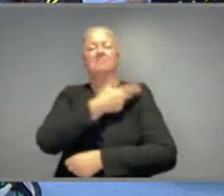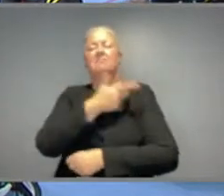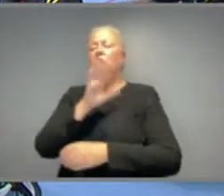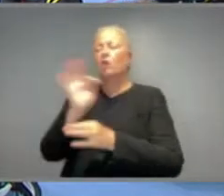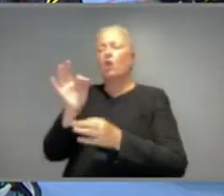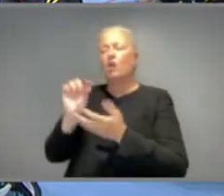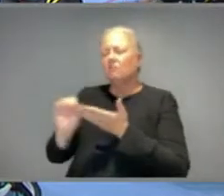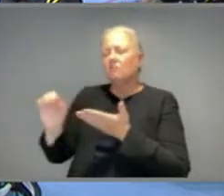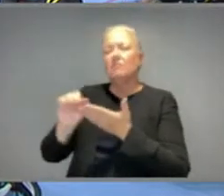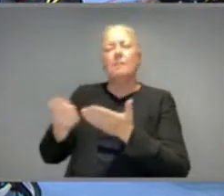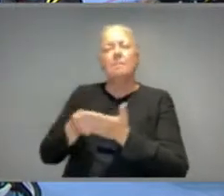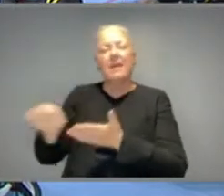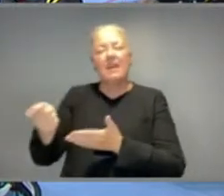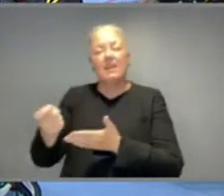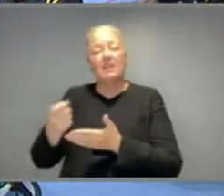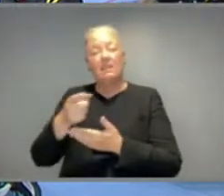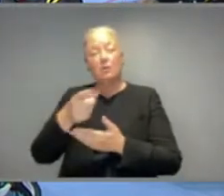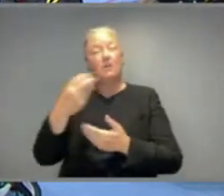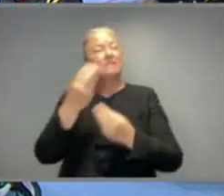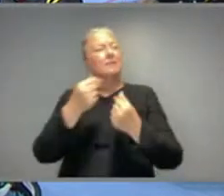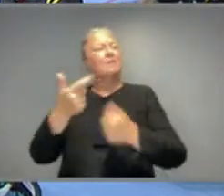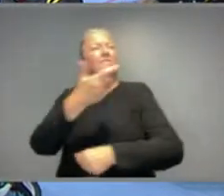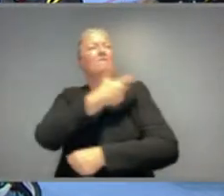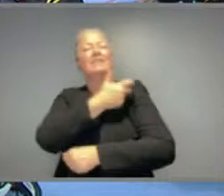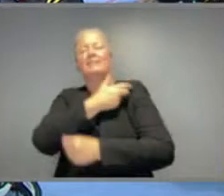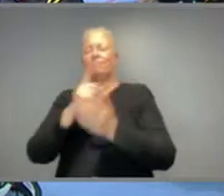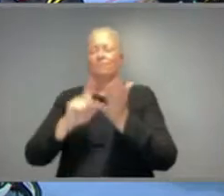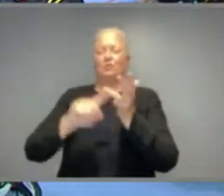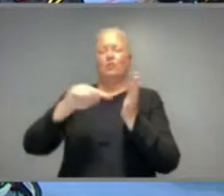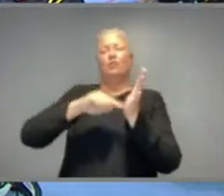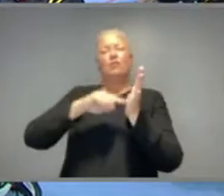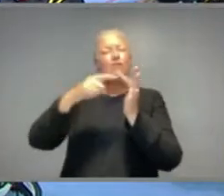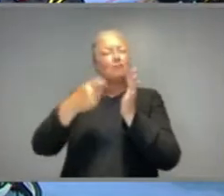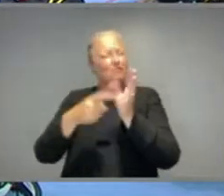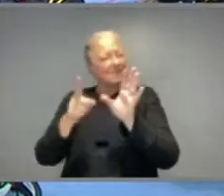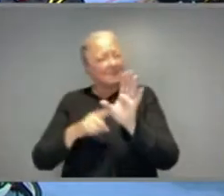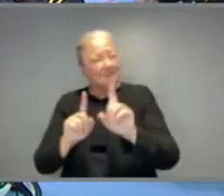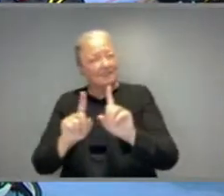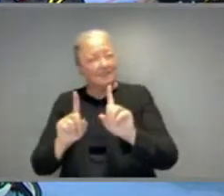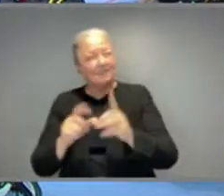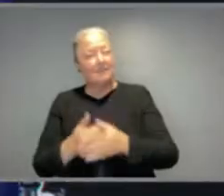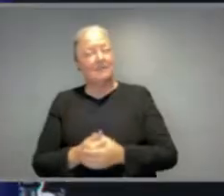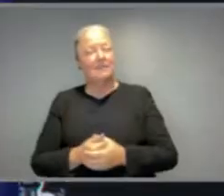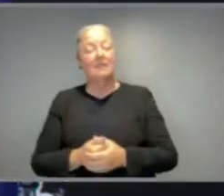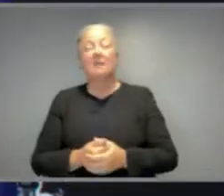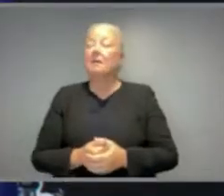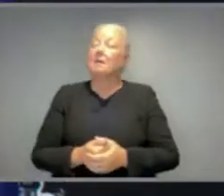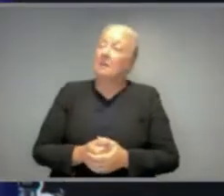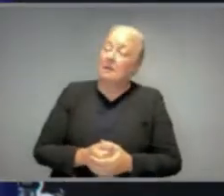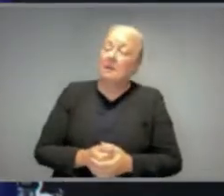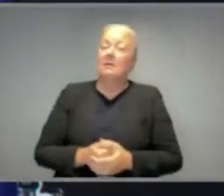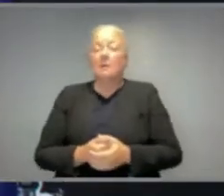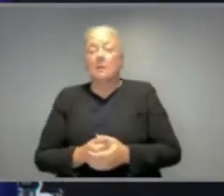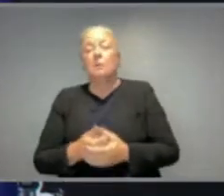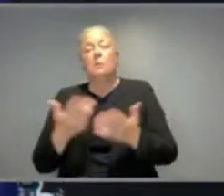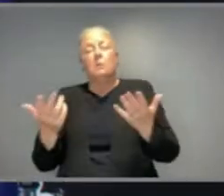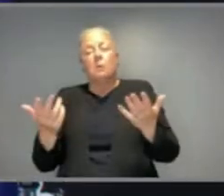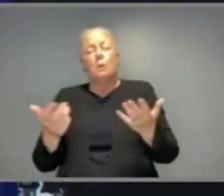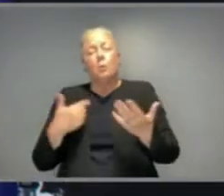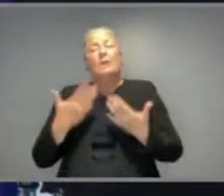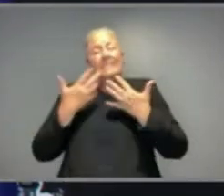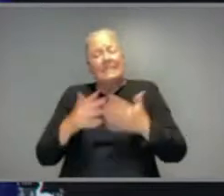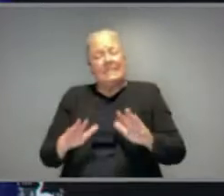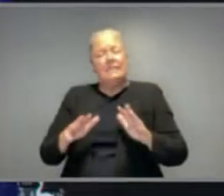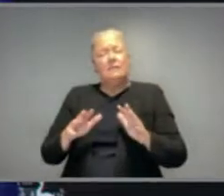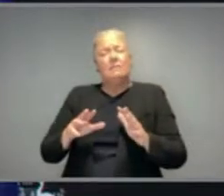vaccine lotteries at any point in... We still remain open, and General, you might want to comment on this. We've looked at all of these, and